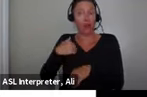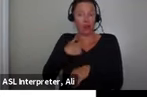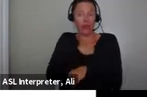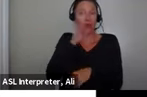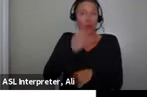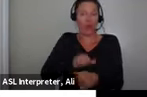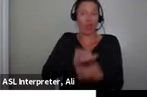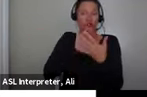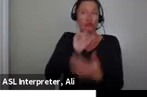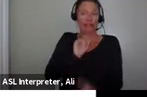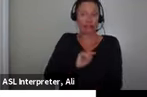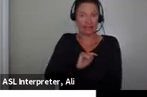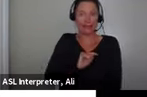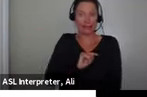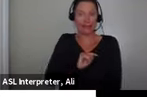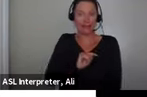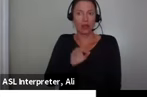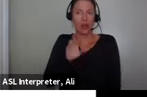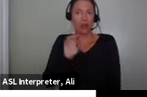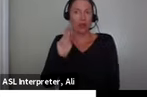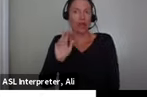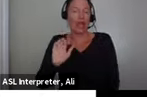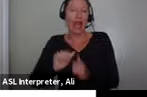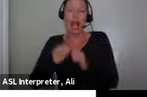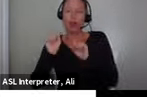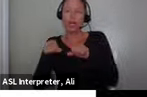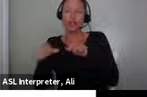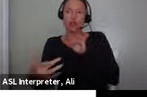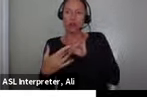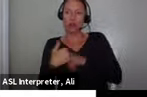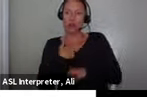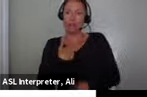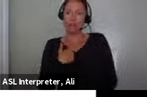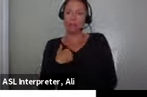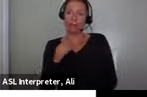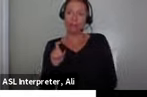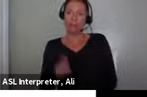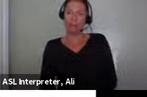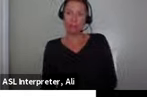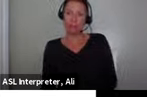it. Okay, how do you want to get back to me?